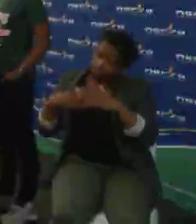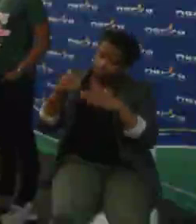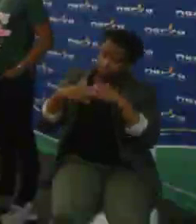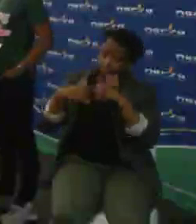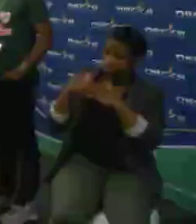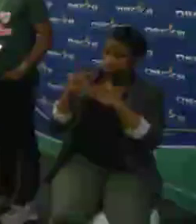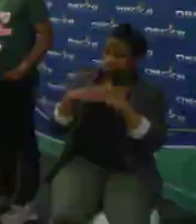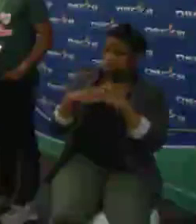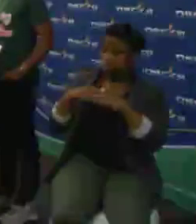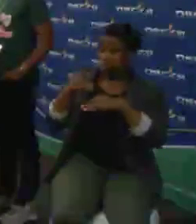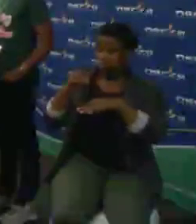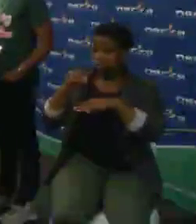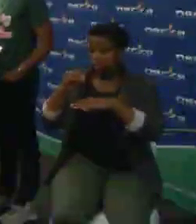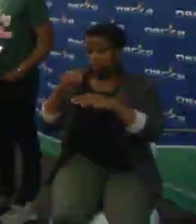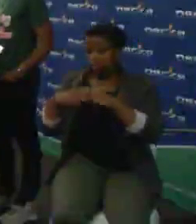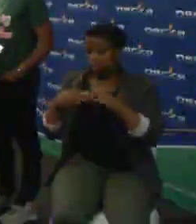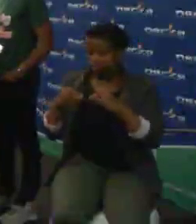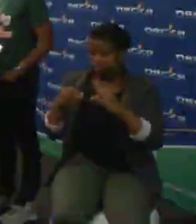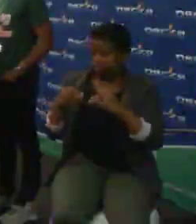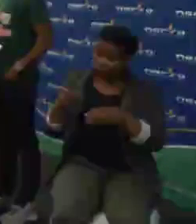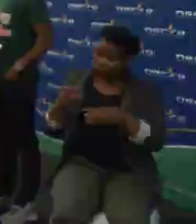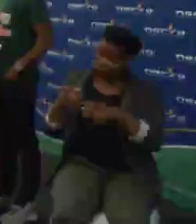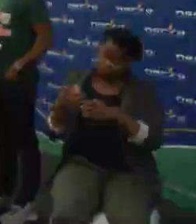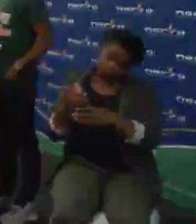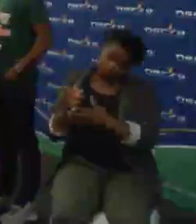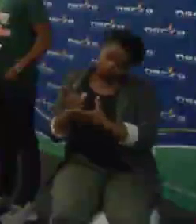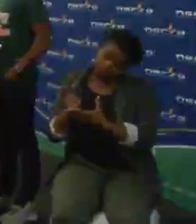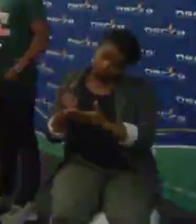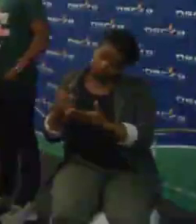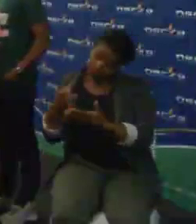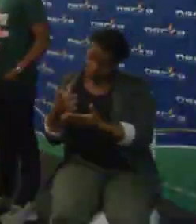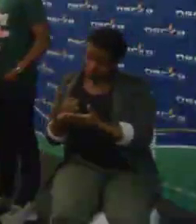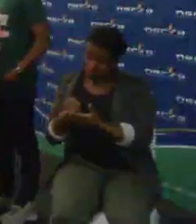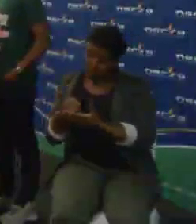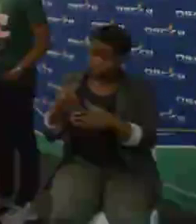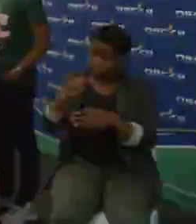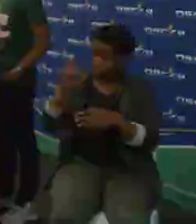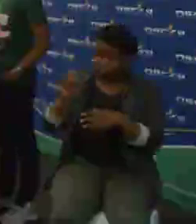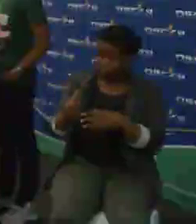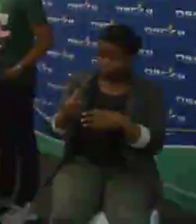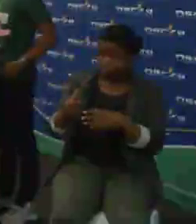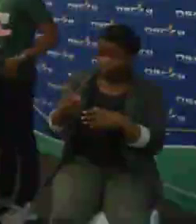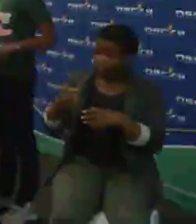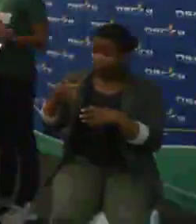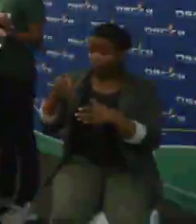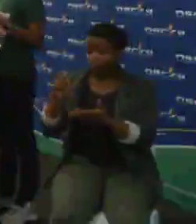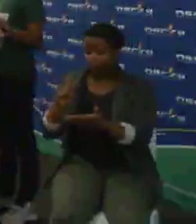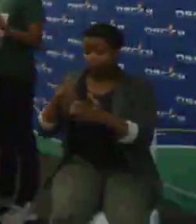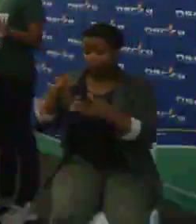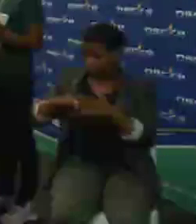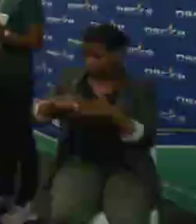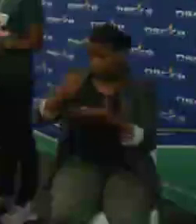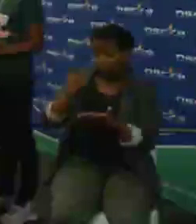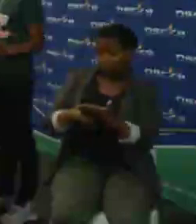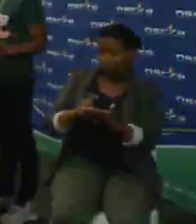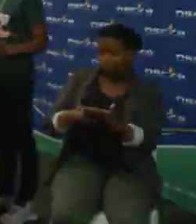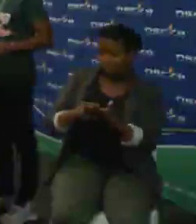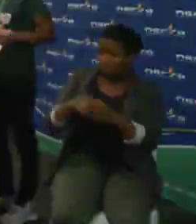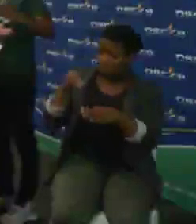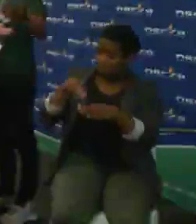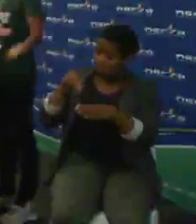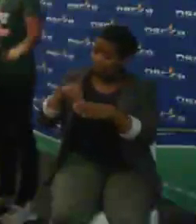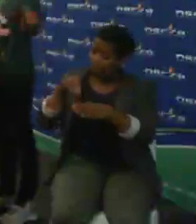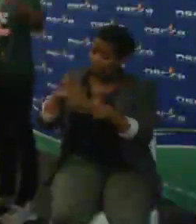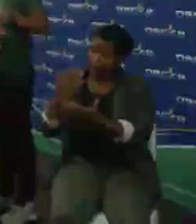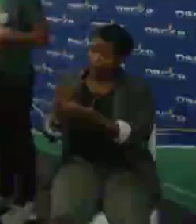the style or the manner in which they're collecting revenue, the question around municipal debts, and also the type of contracts that they're awarding,